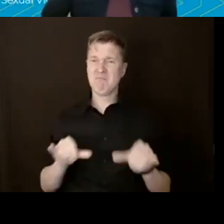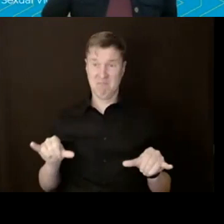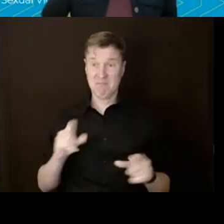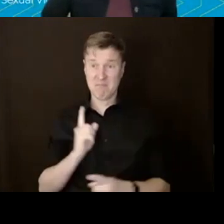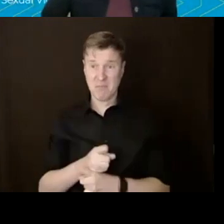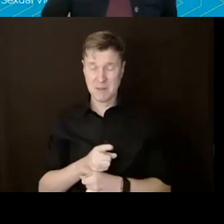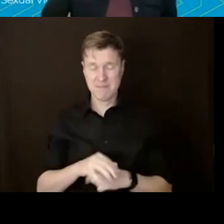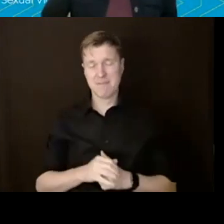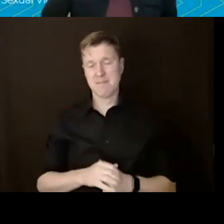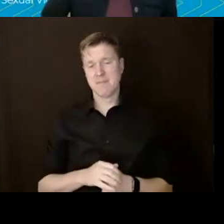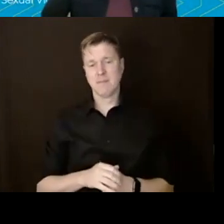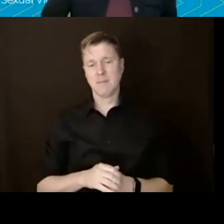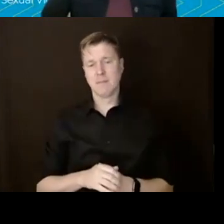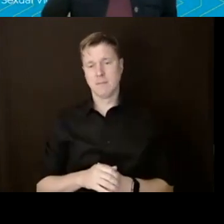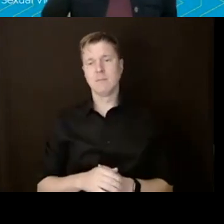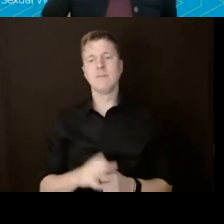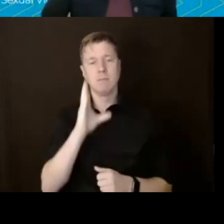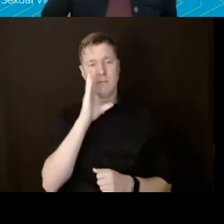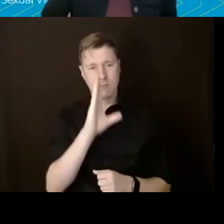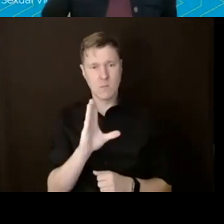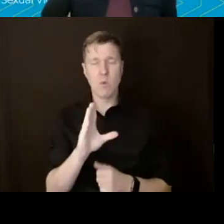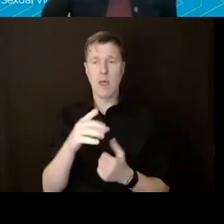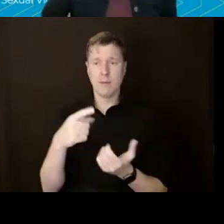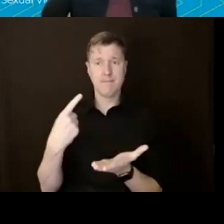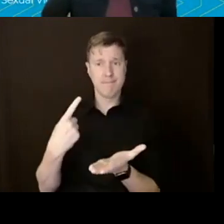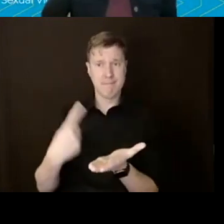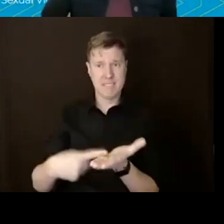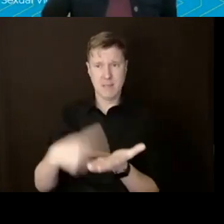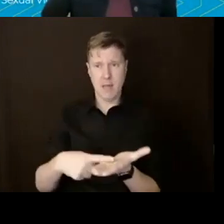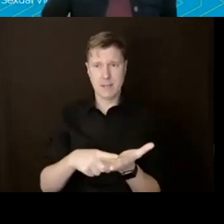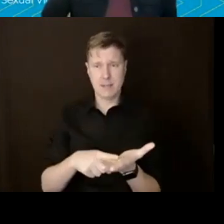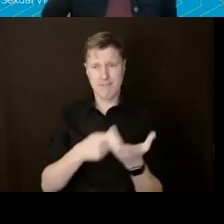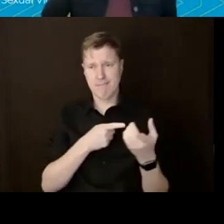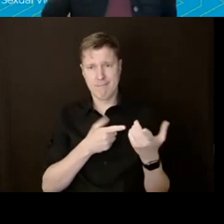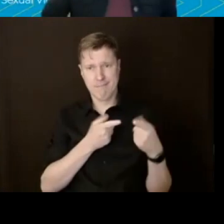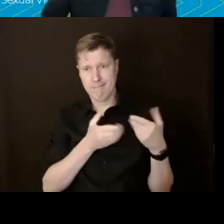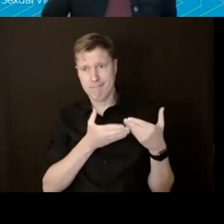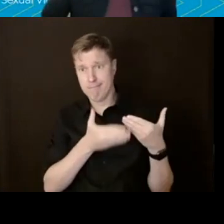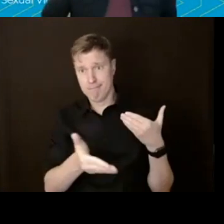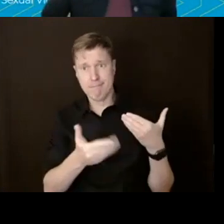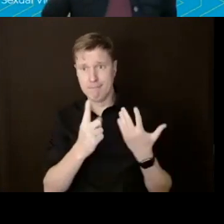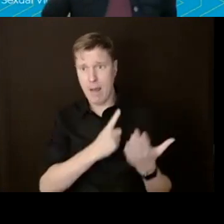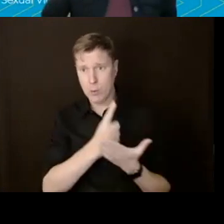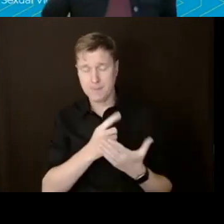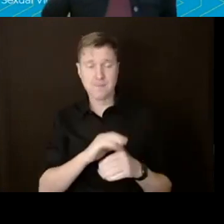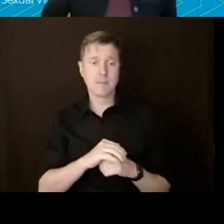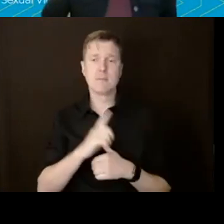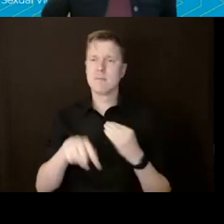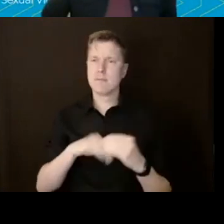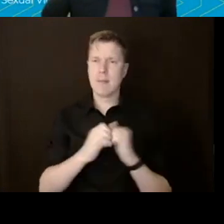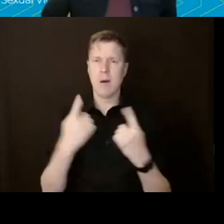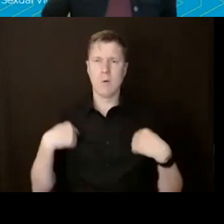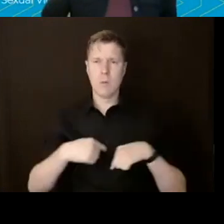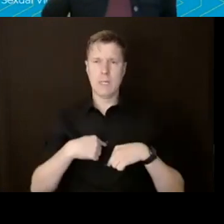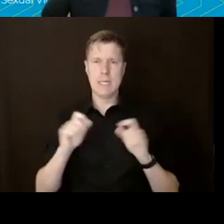so we are going to have a conversation over the next bit of time together about how we can start to break